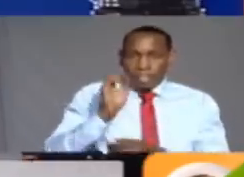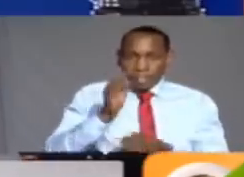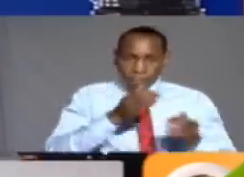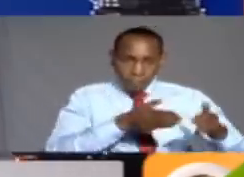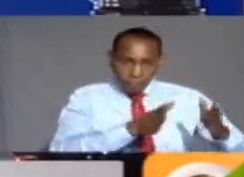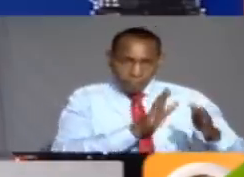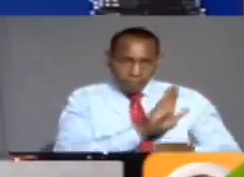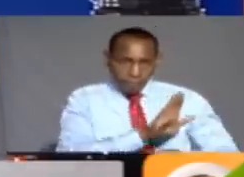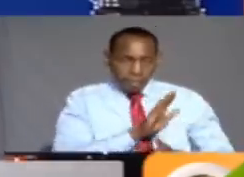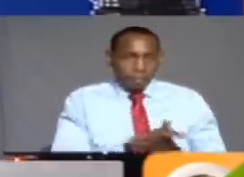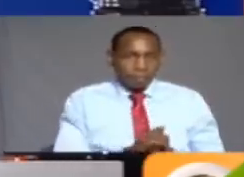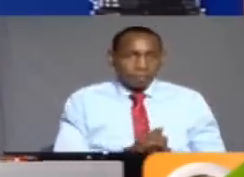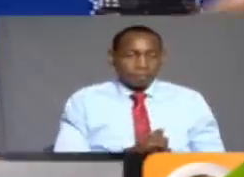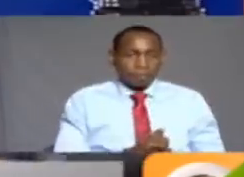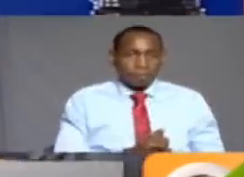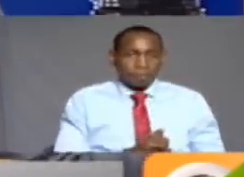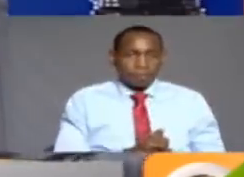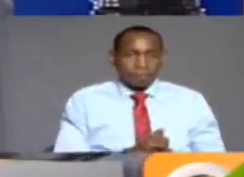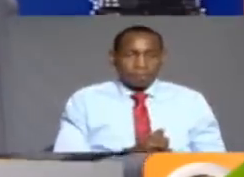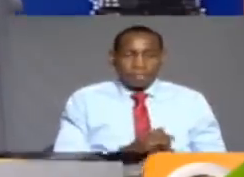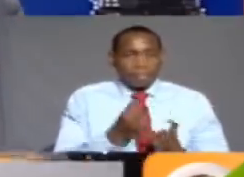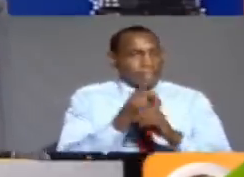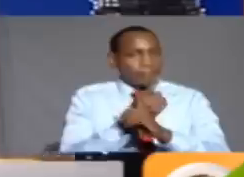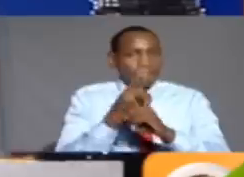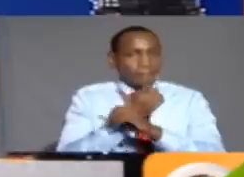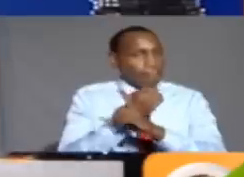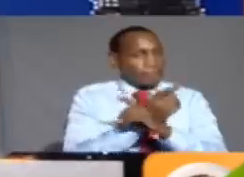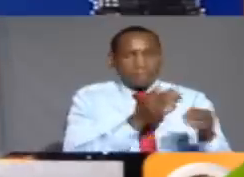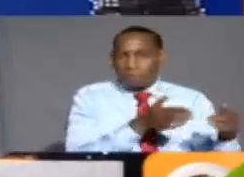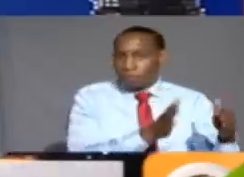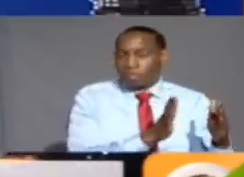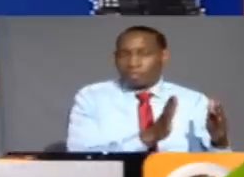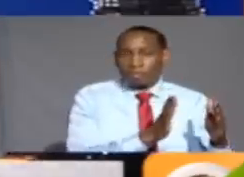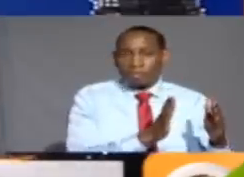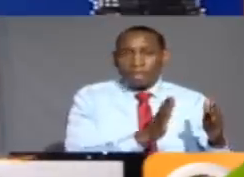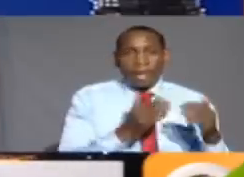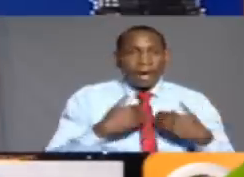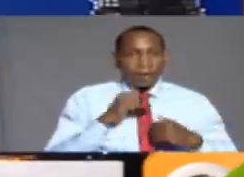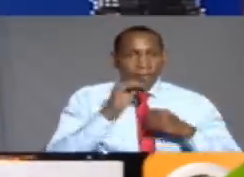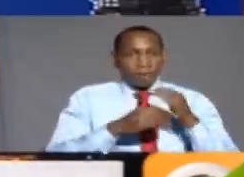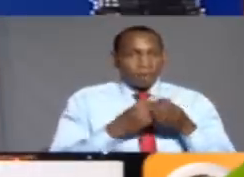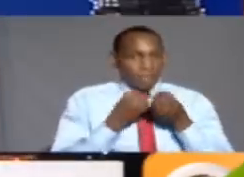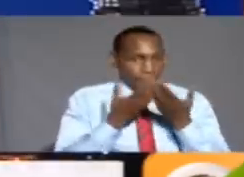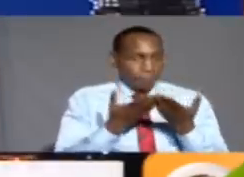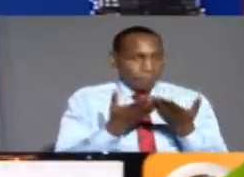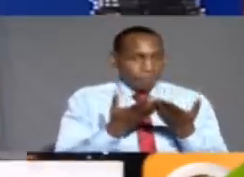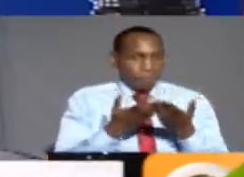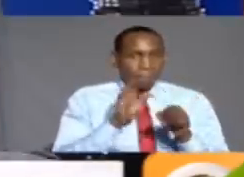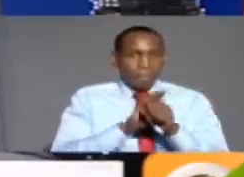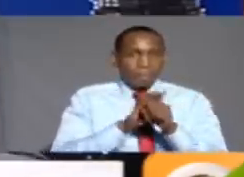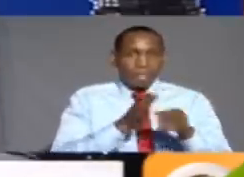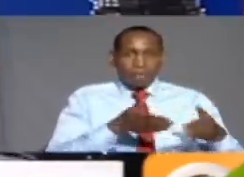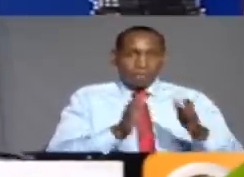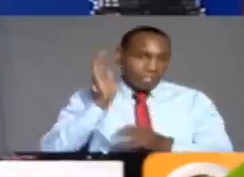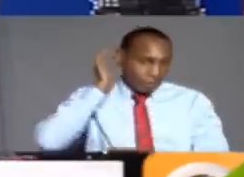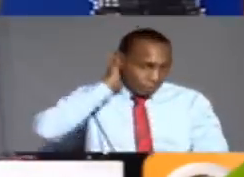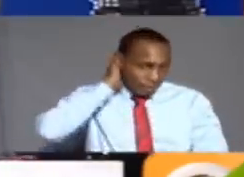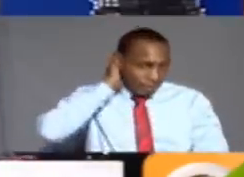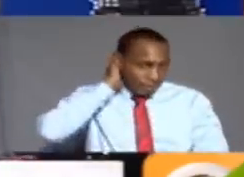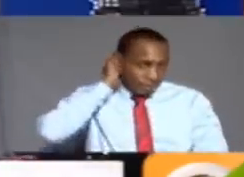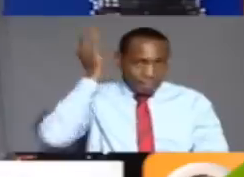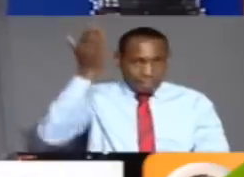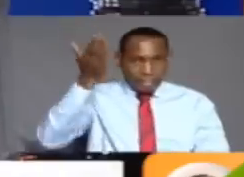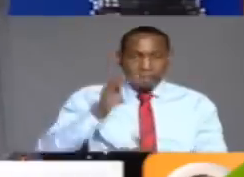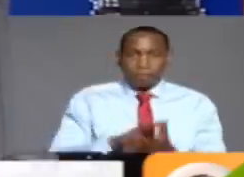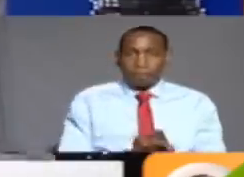and I know even some are in Alice's constituency, some are in your constituency. I know, I have got all the data. There is a lot of roads in Murang, I can tell you, a road